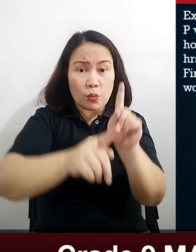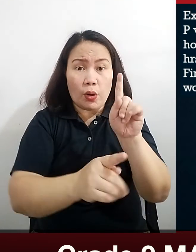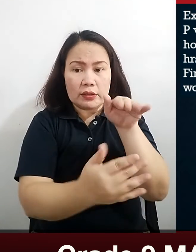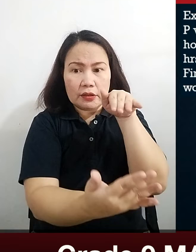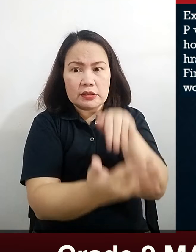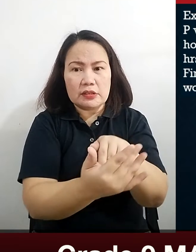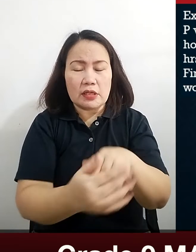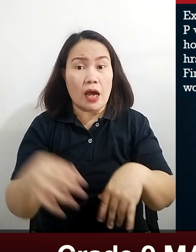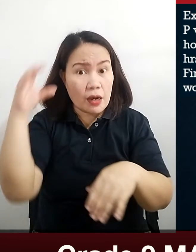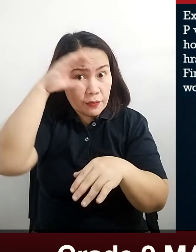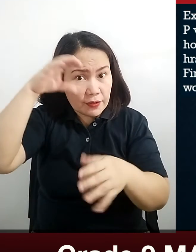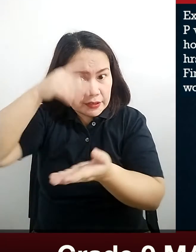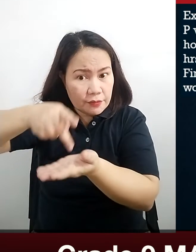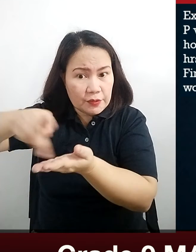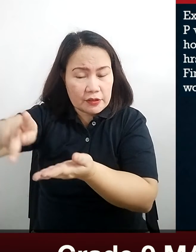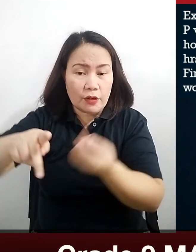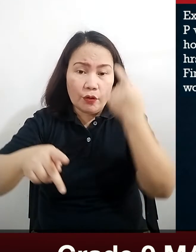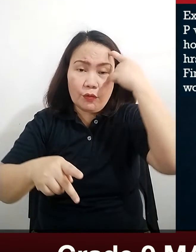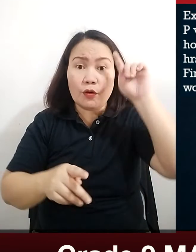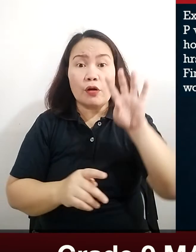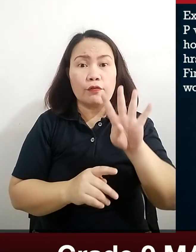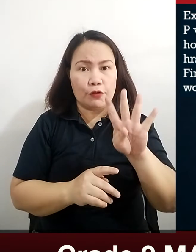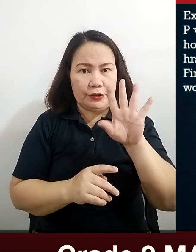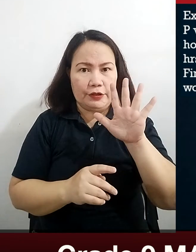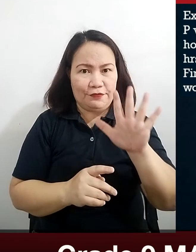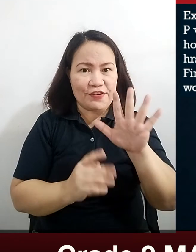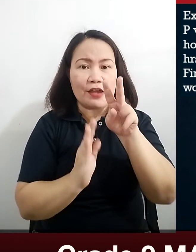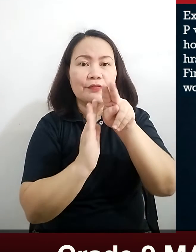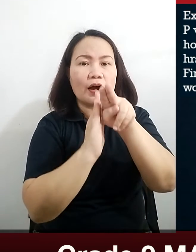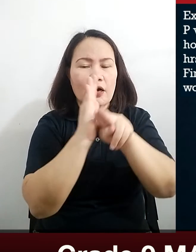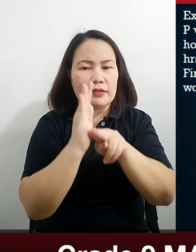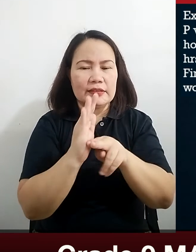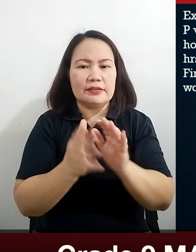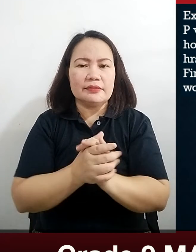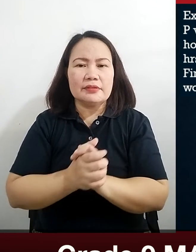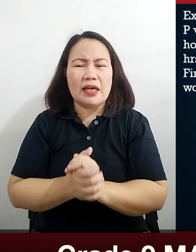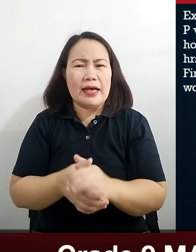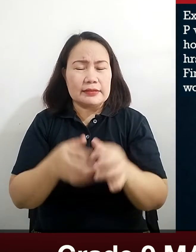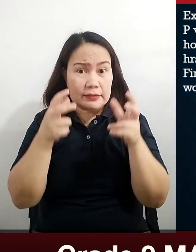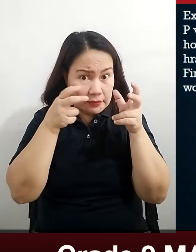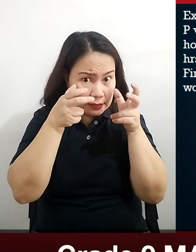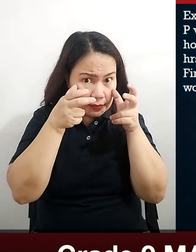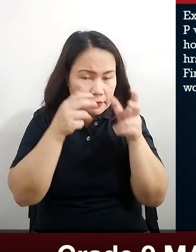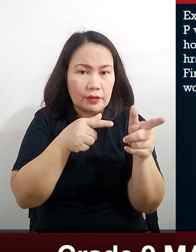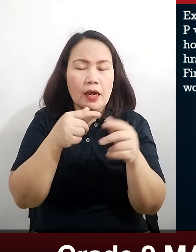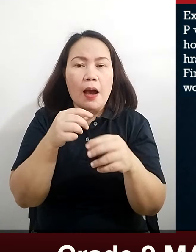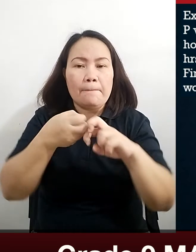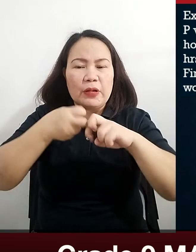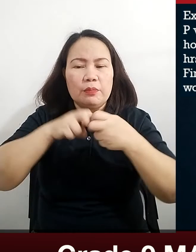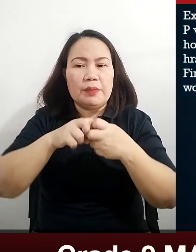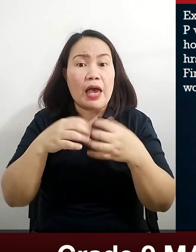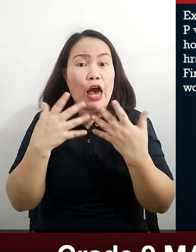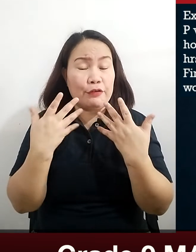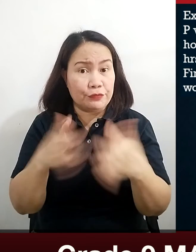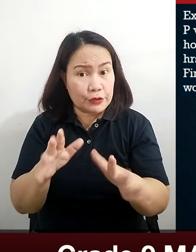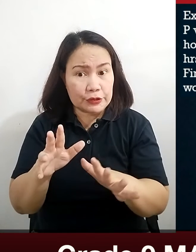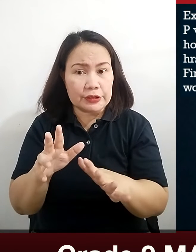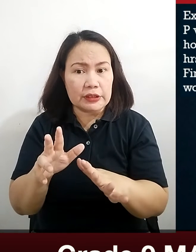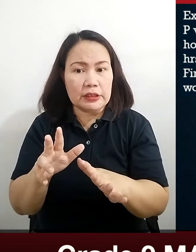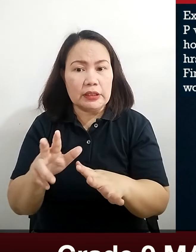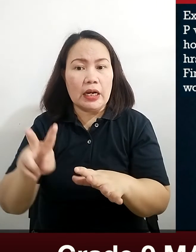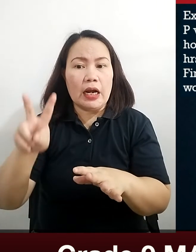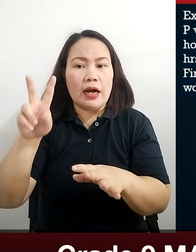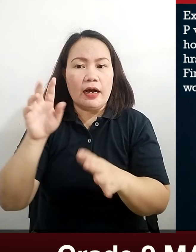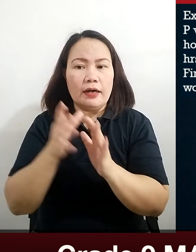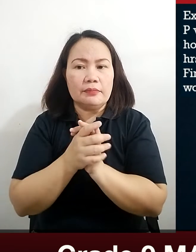Find the payment for 45 hours of work. So, tingnan natin yung problem. So, after working 20 hours, so